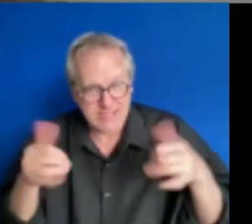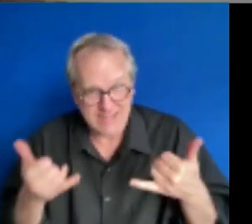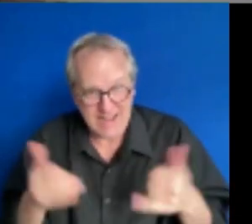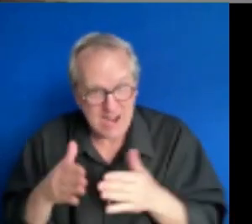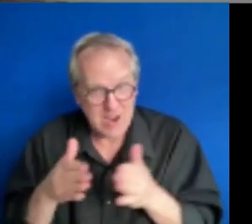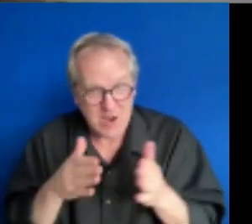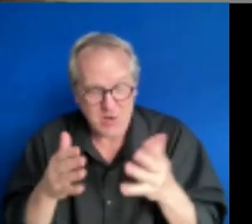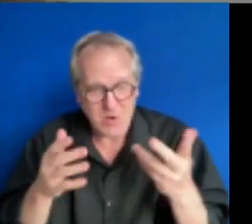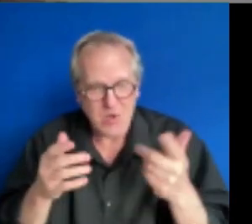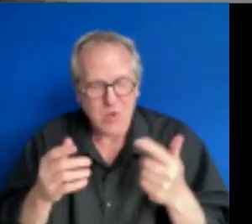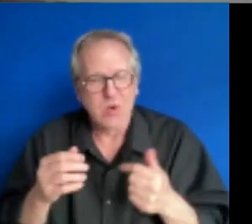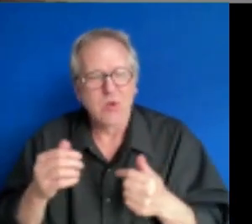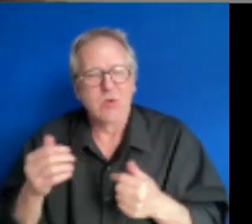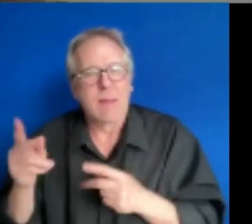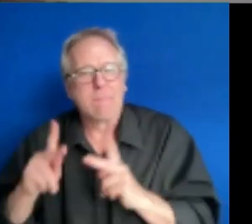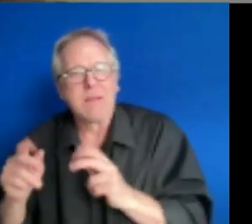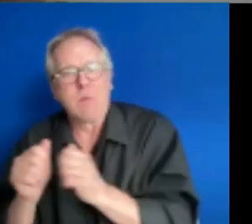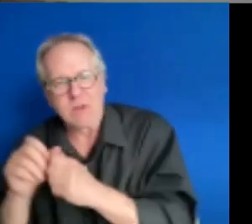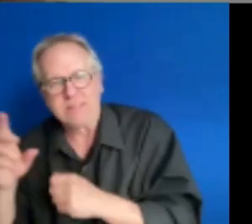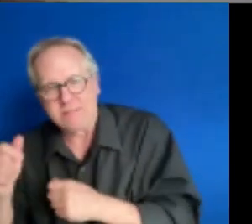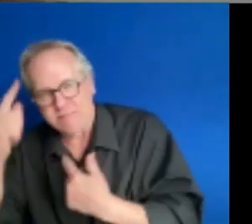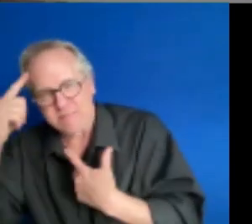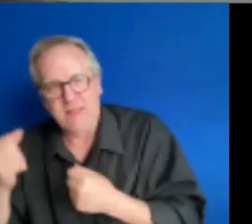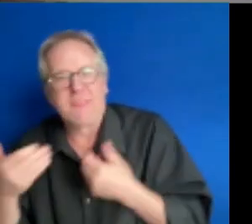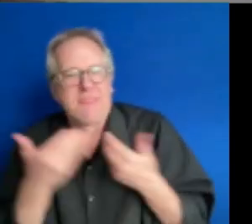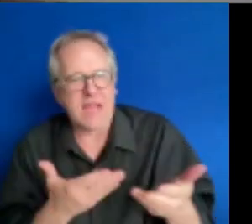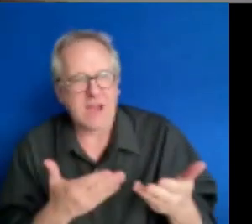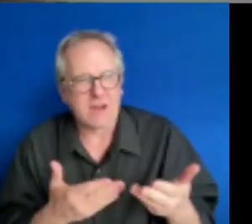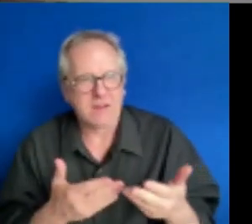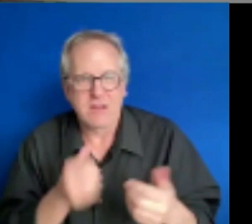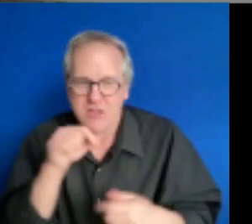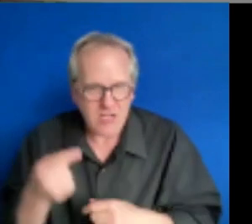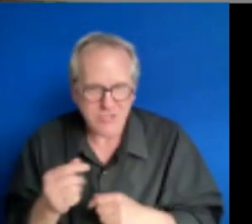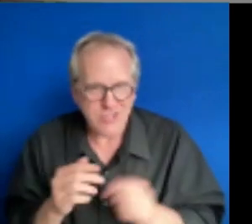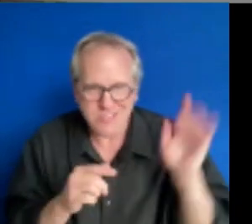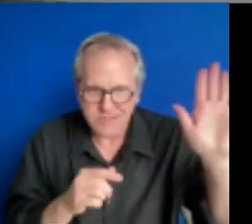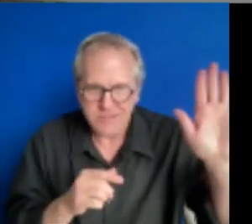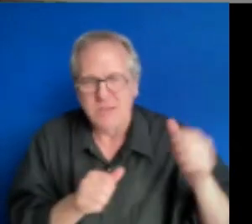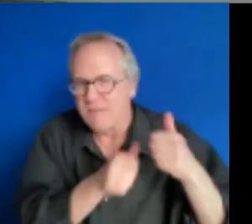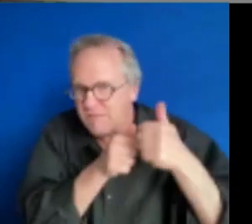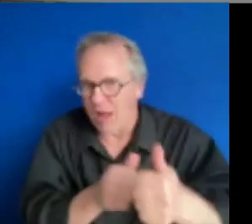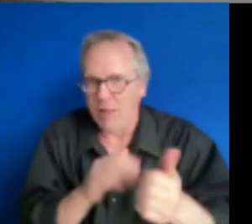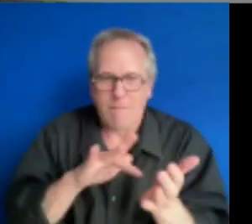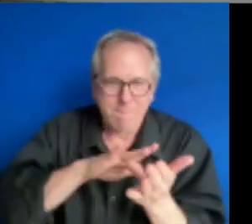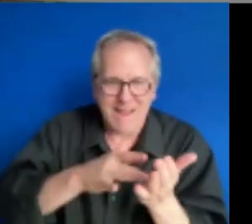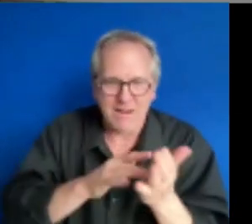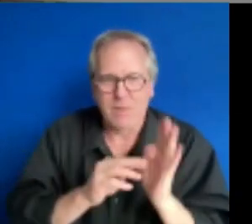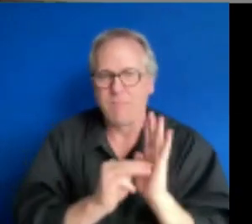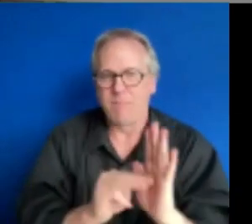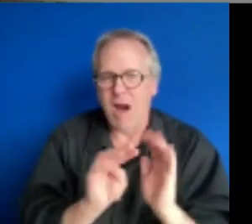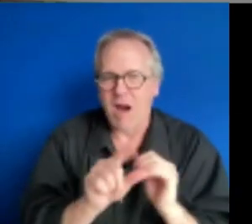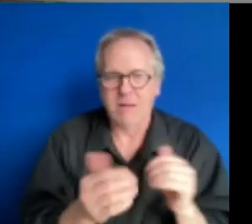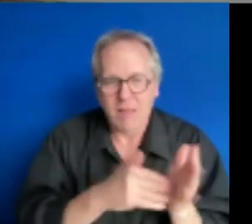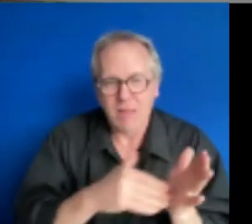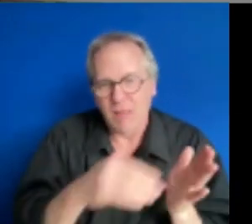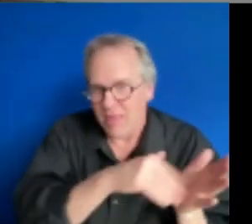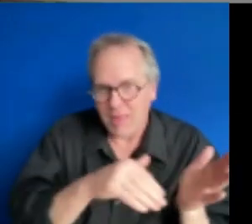a voice that is representative, not just of this medical model, but of the people who